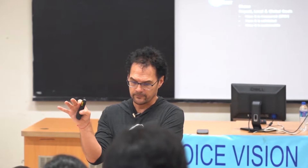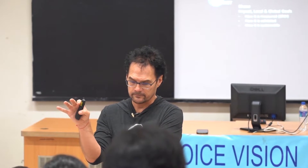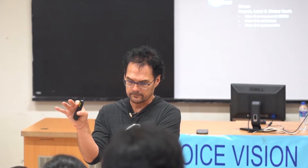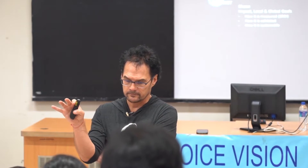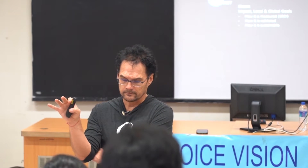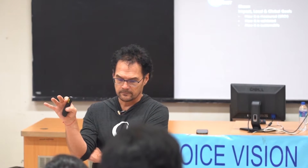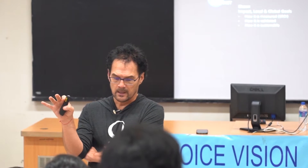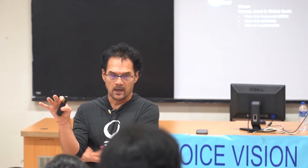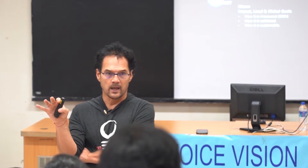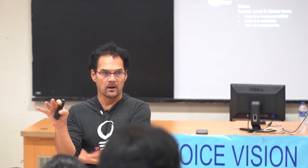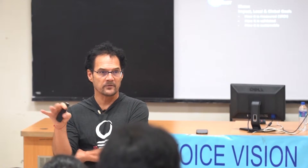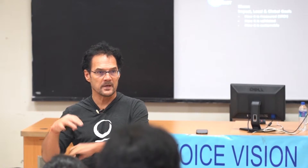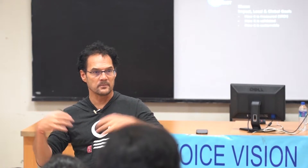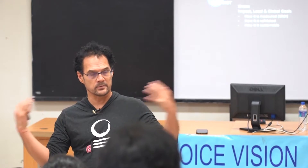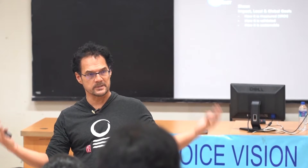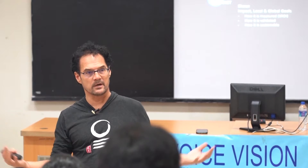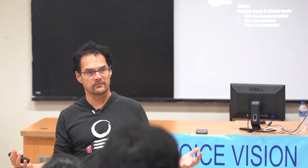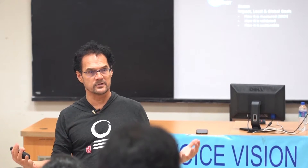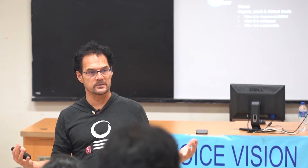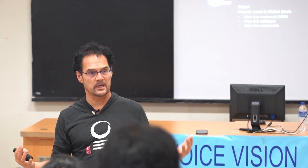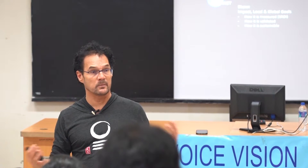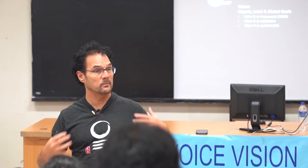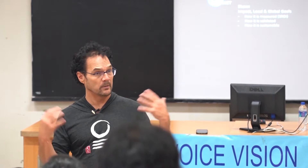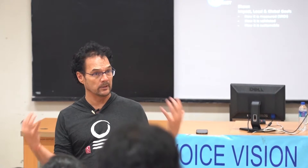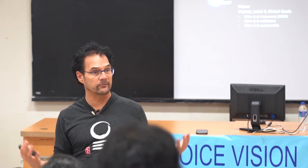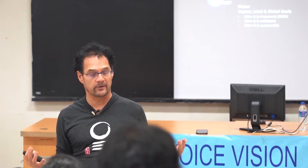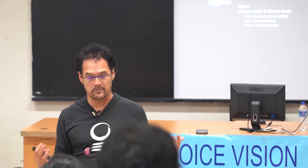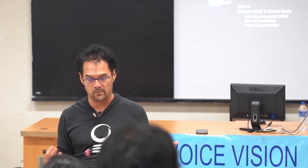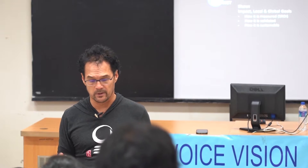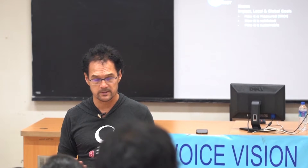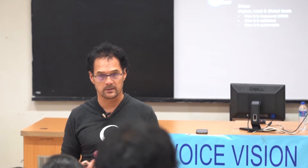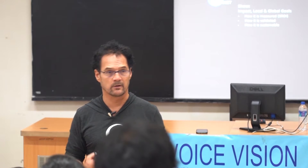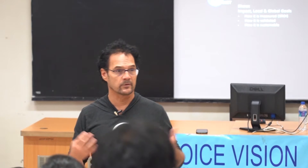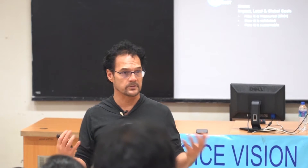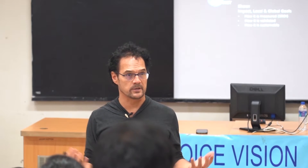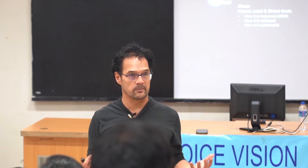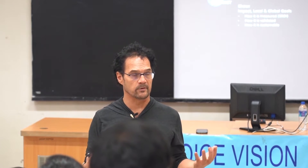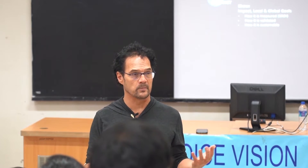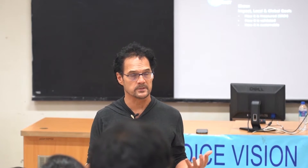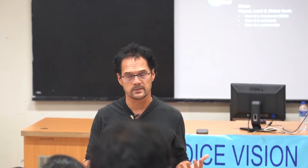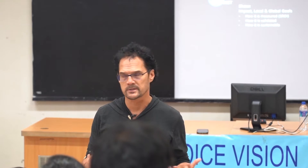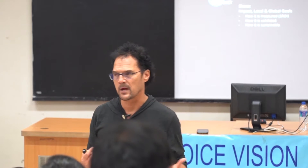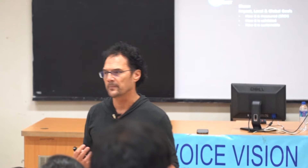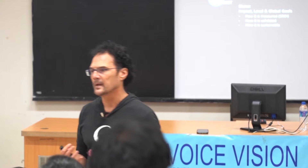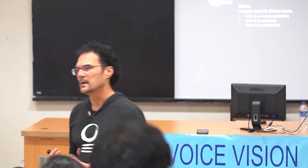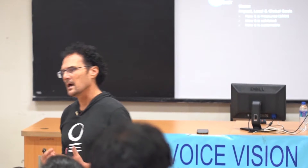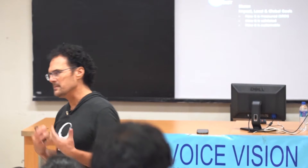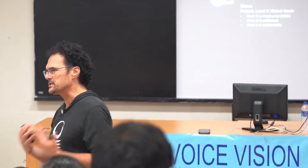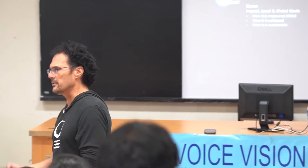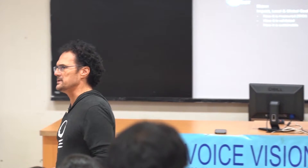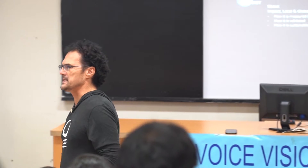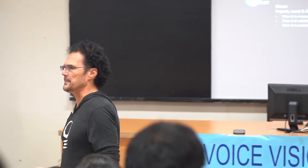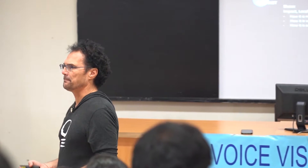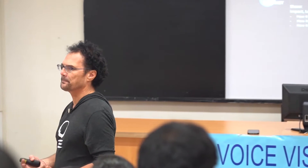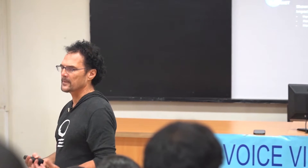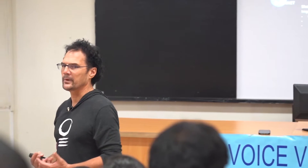belief? And oftentimes we say our vision statement, but a belief statement works, and of course the name of your business. Now, well, let me